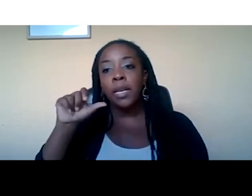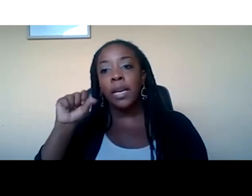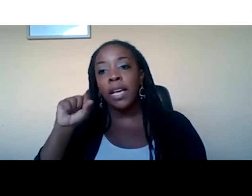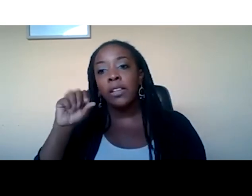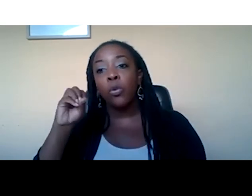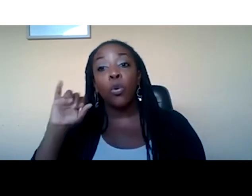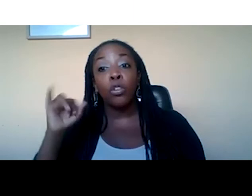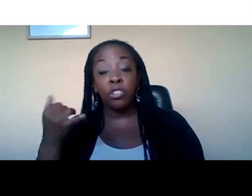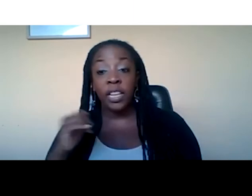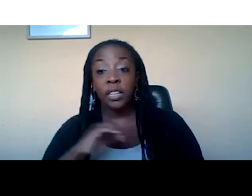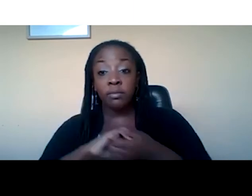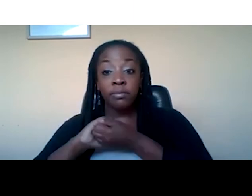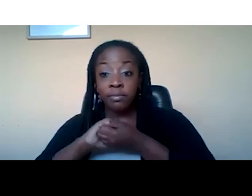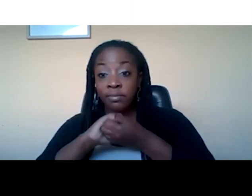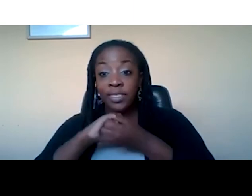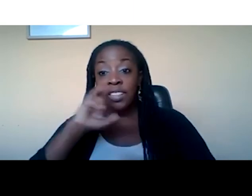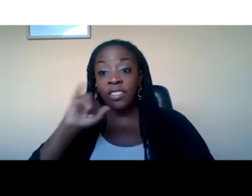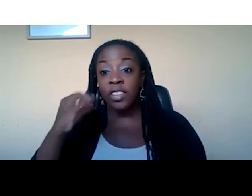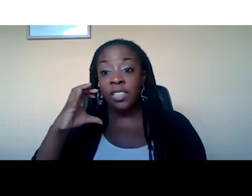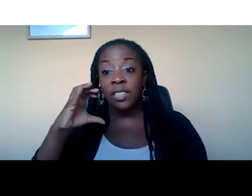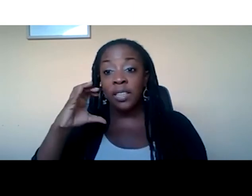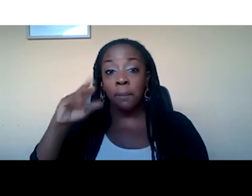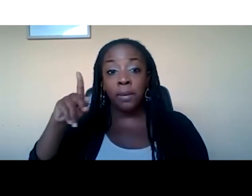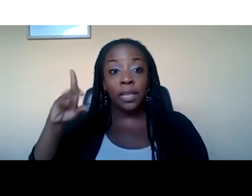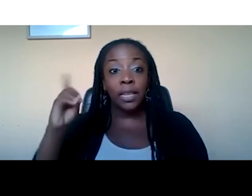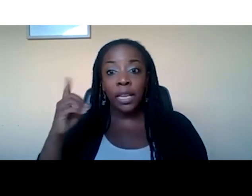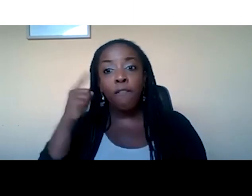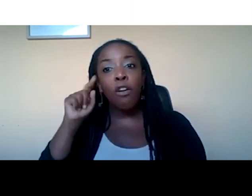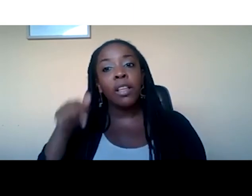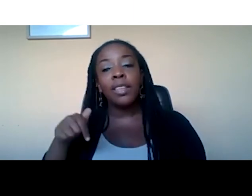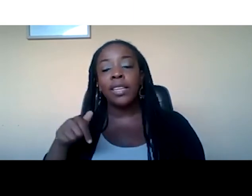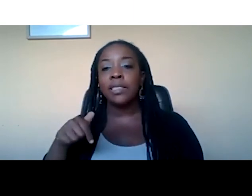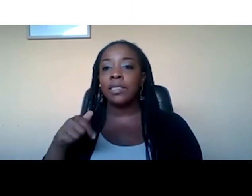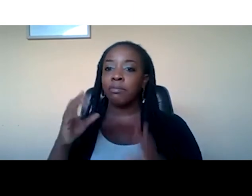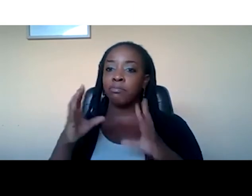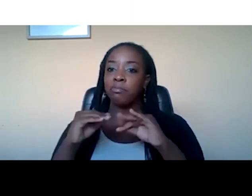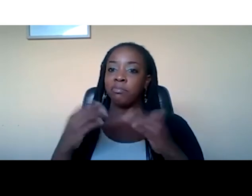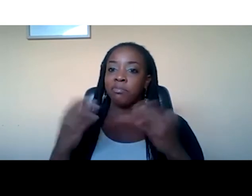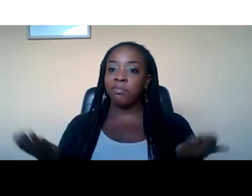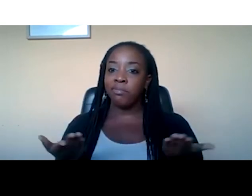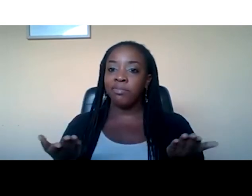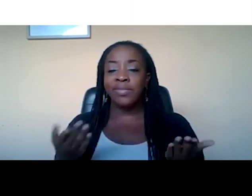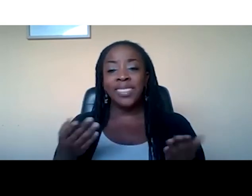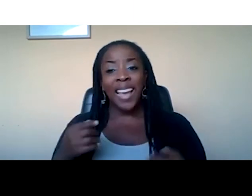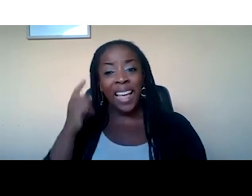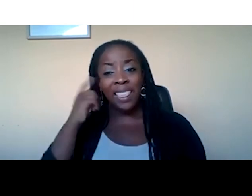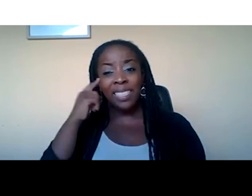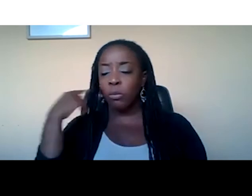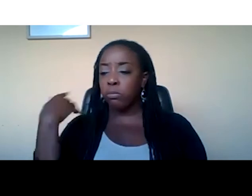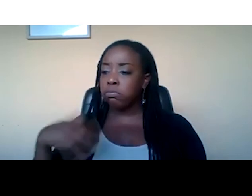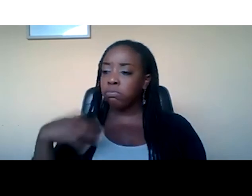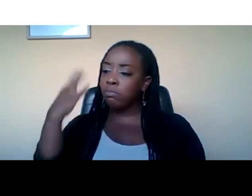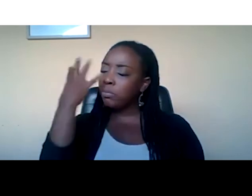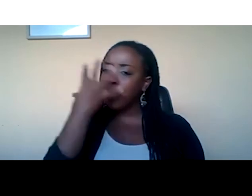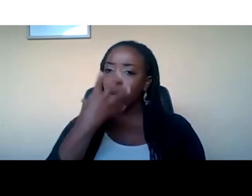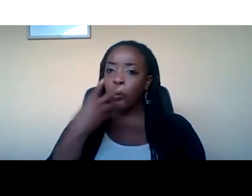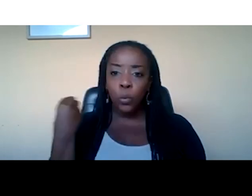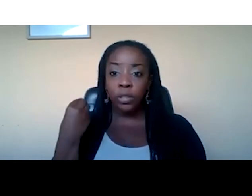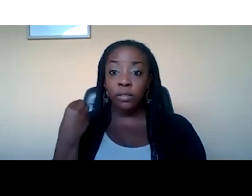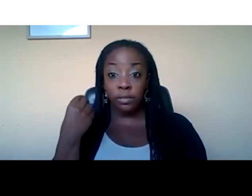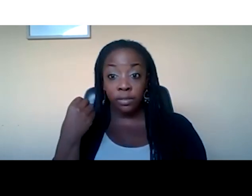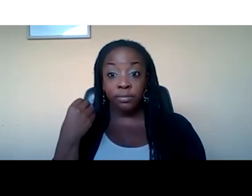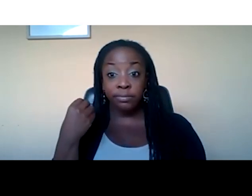partnering with the JCPD to do this forum. I think it's a beautiful forum to get the